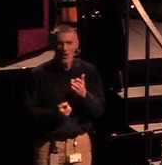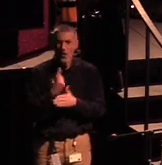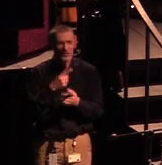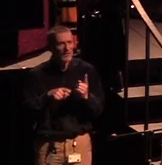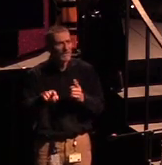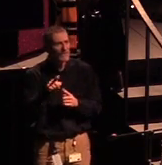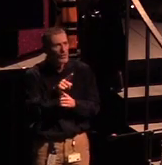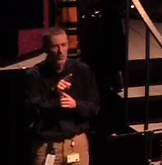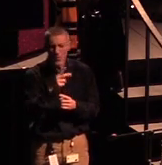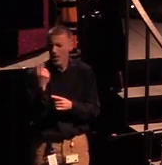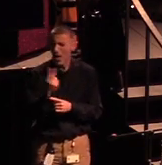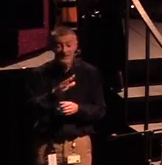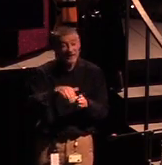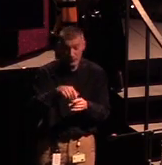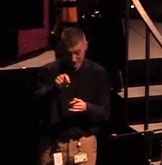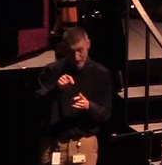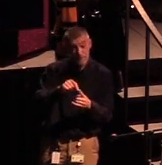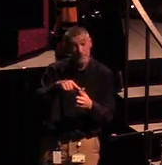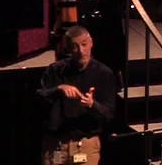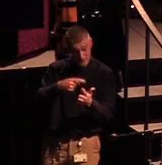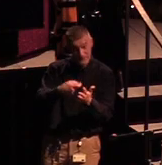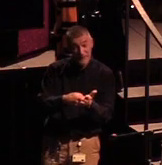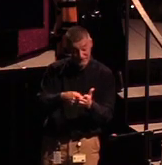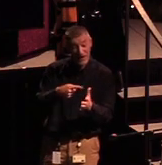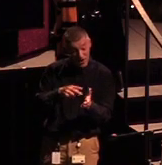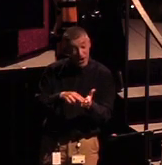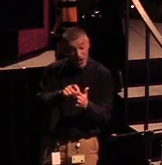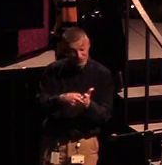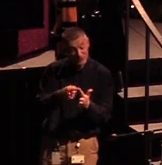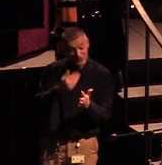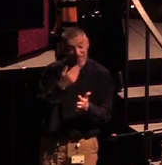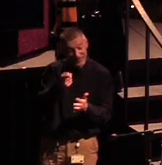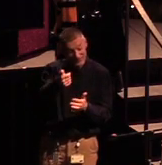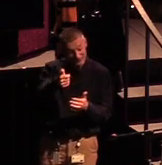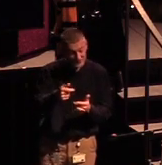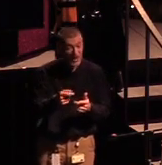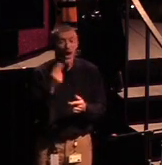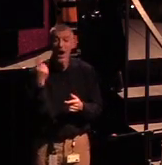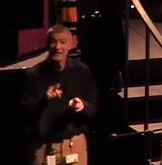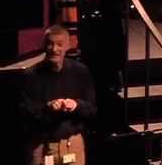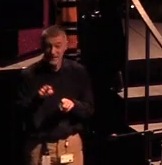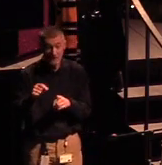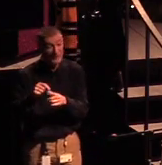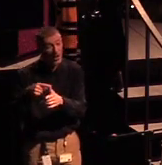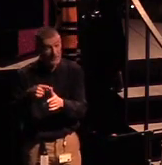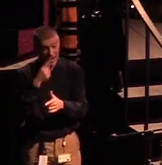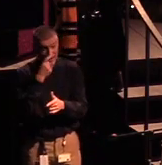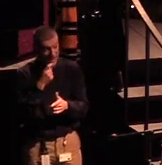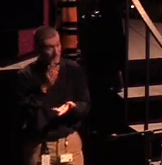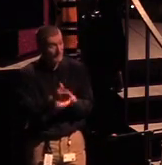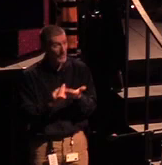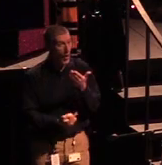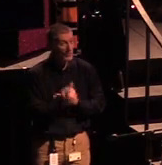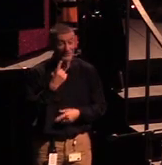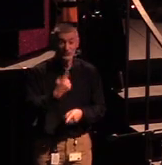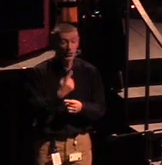you artists including Peter Andre I go around the world who get the opportunity to to actually talk to